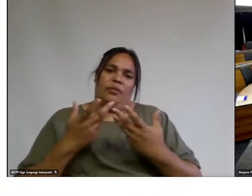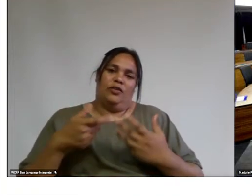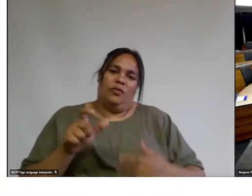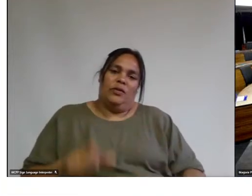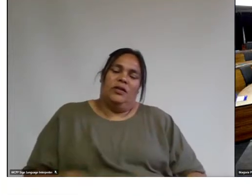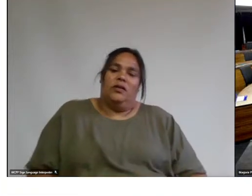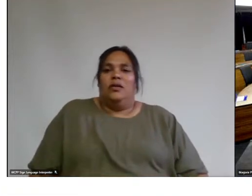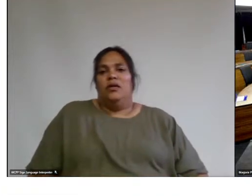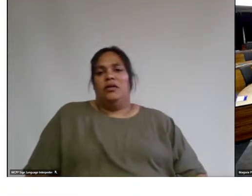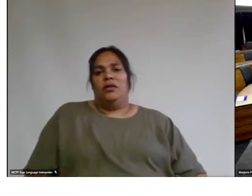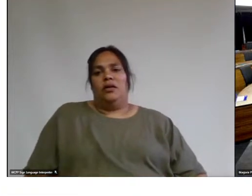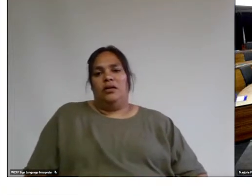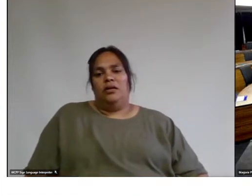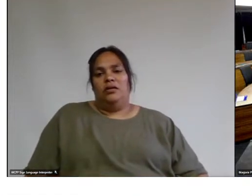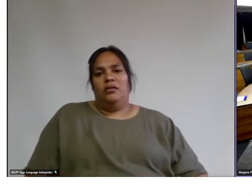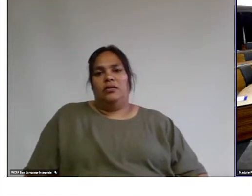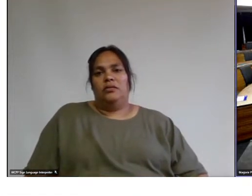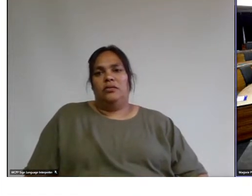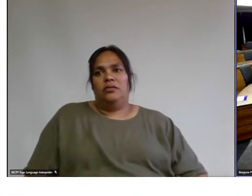Chairperson.